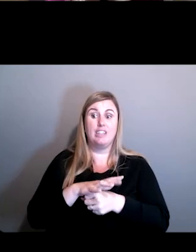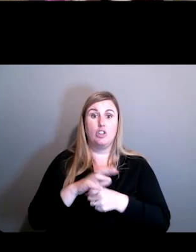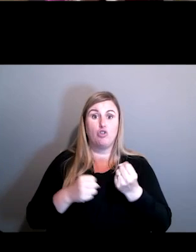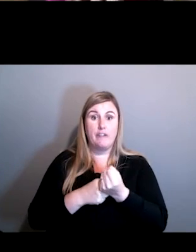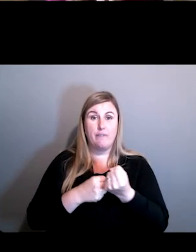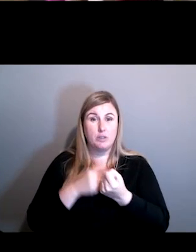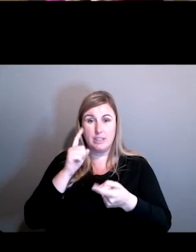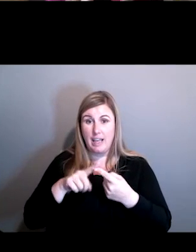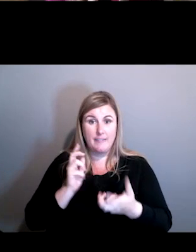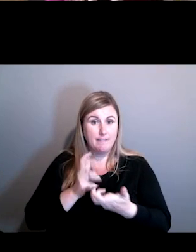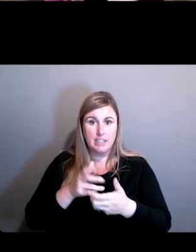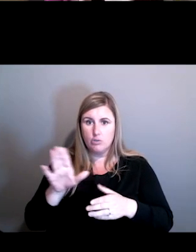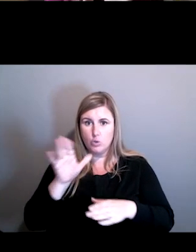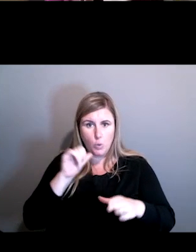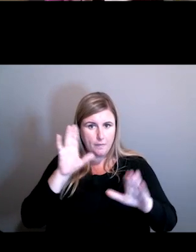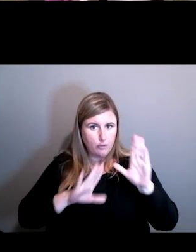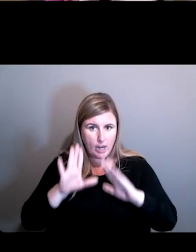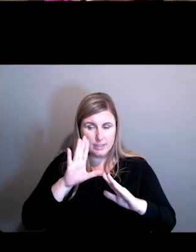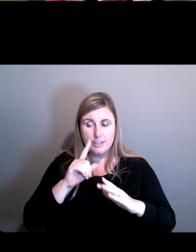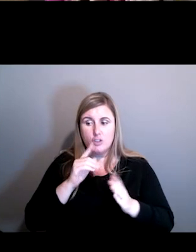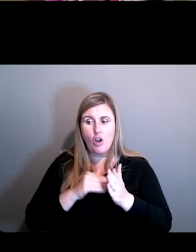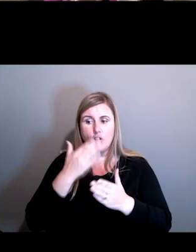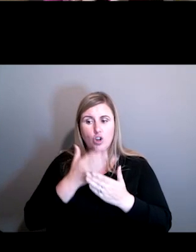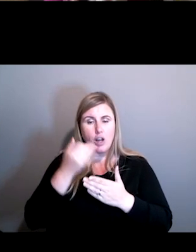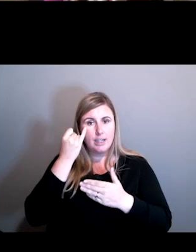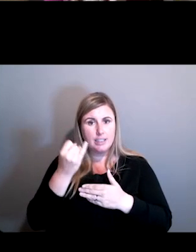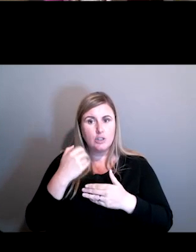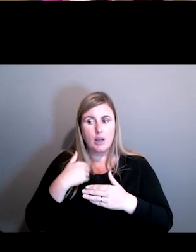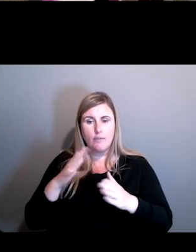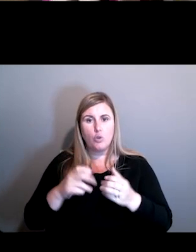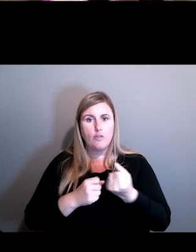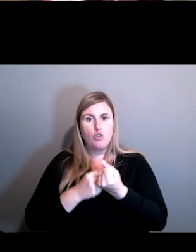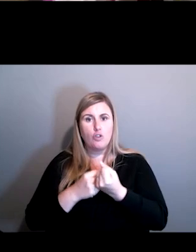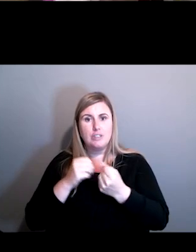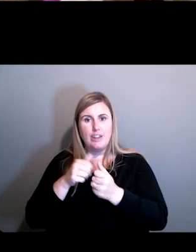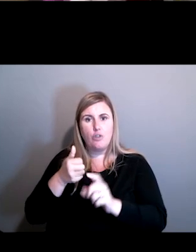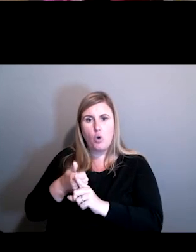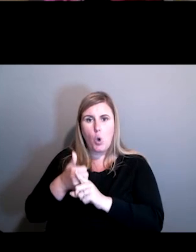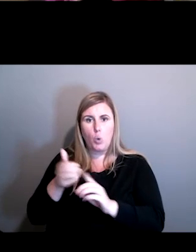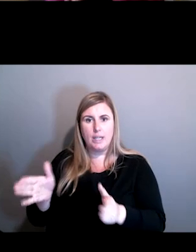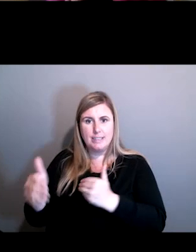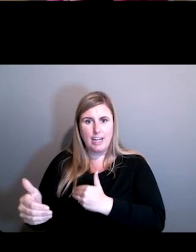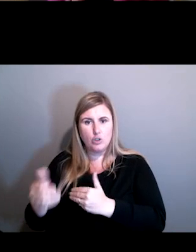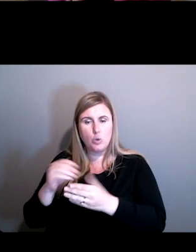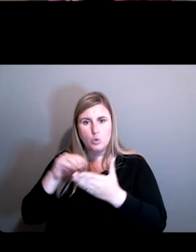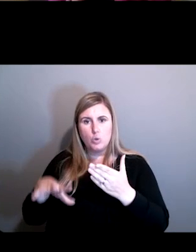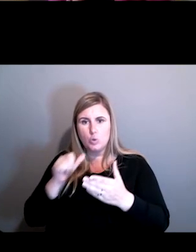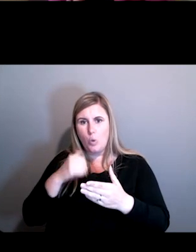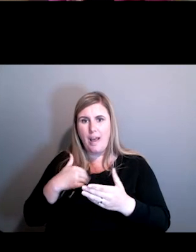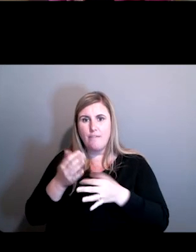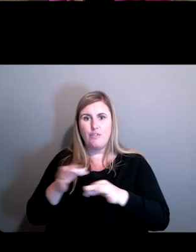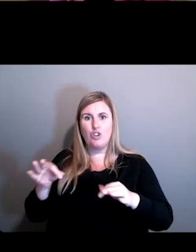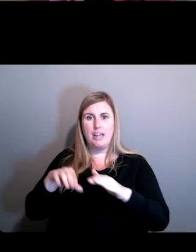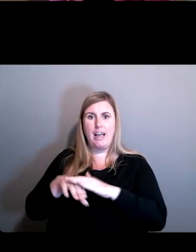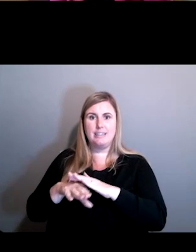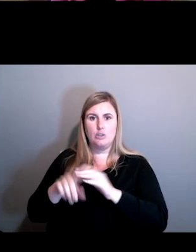reinforcers cannot fit, don't fret. It's often a good idea to have your reinforcers in their own container so that the students don't have free access to